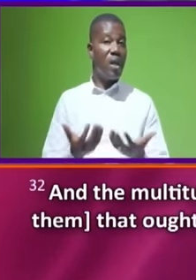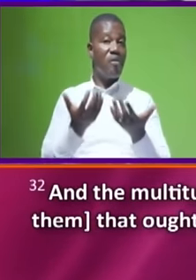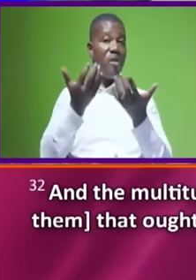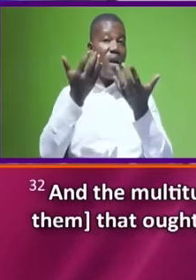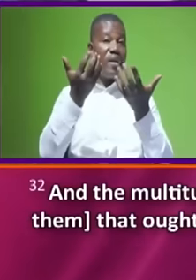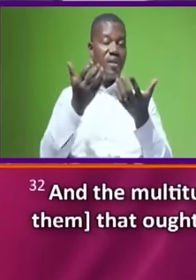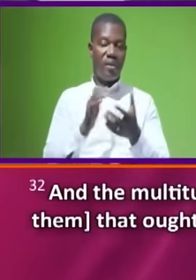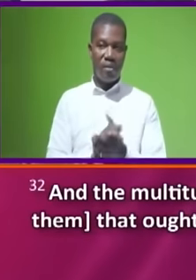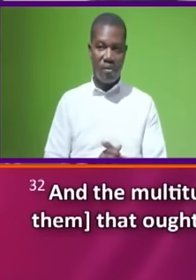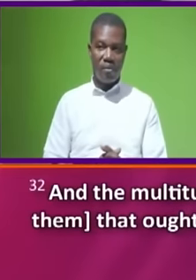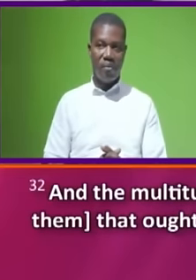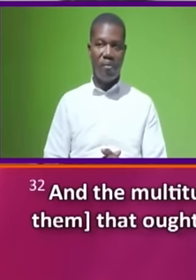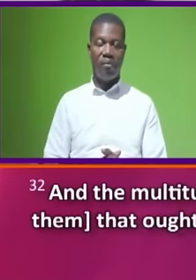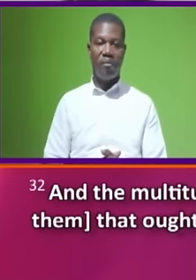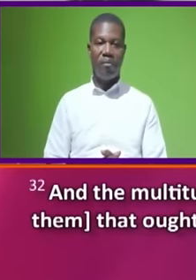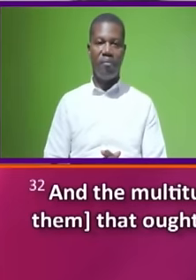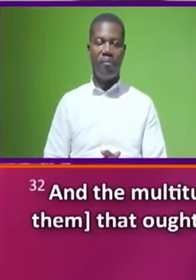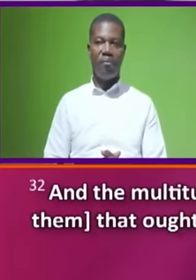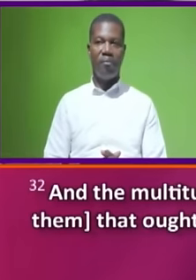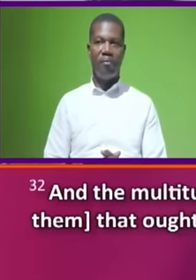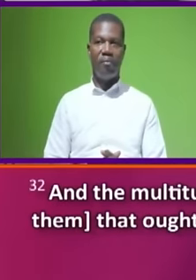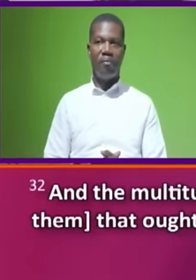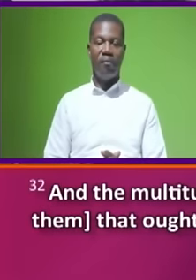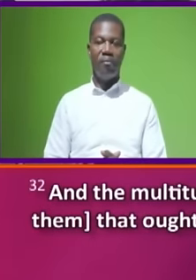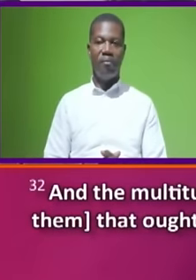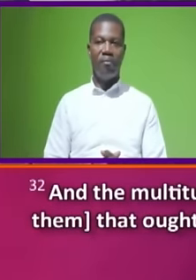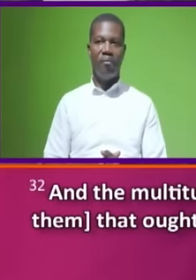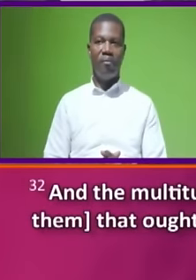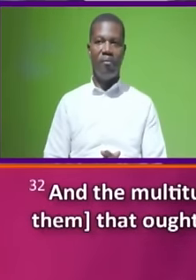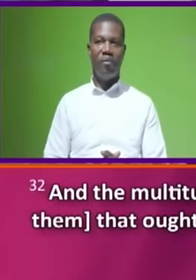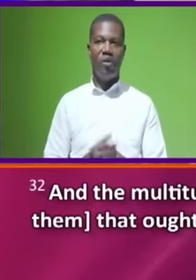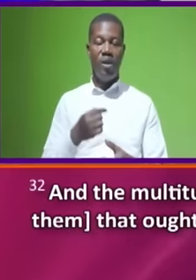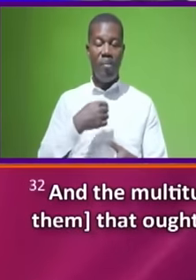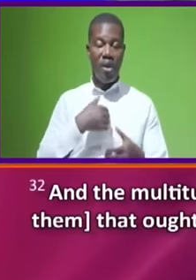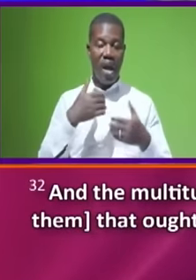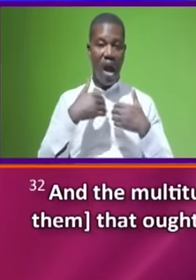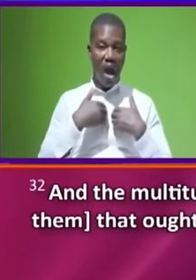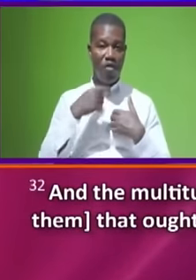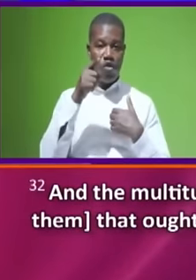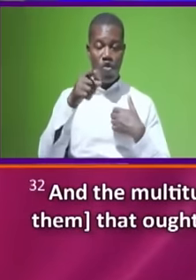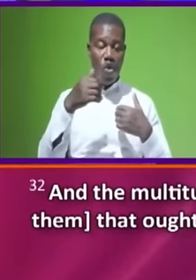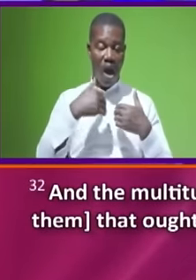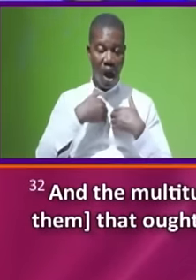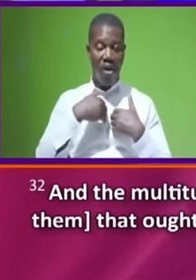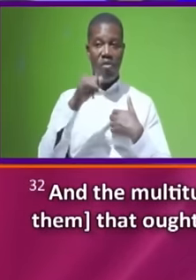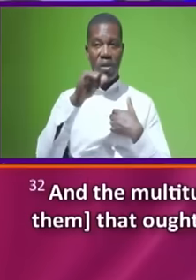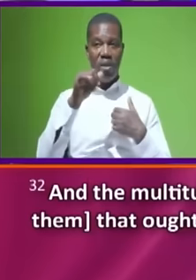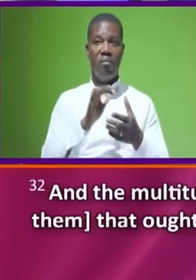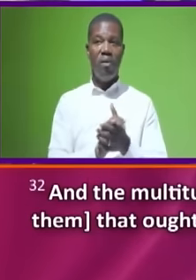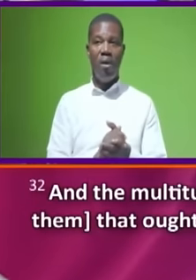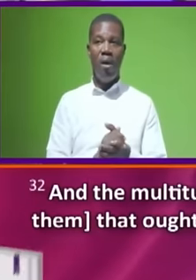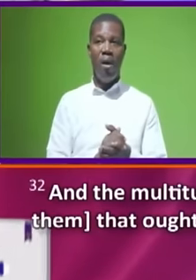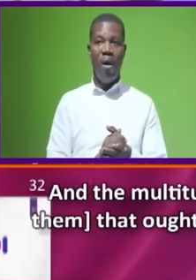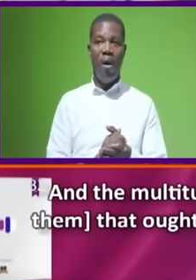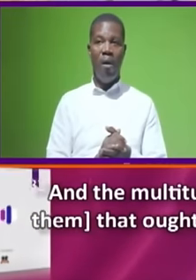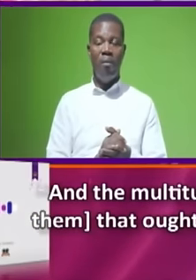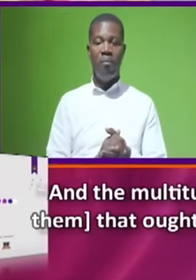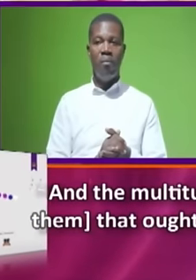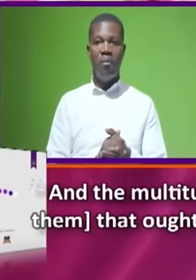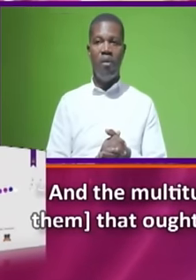Then giving and sacrifice. Me wobi, usu wobi. I have. And 50, you also 50,